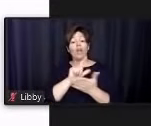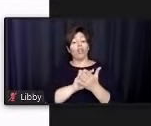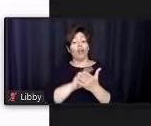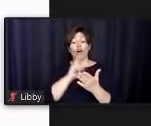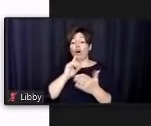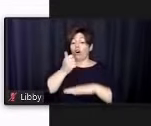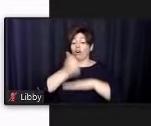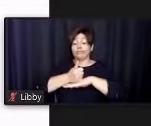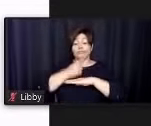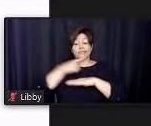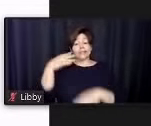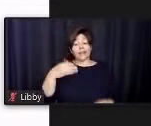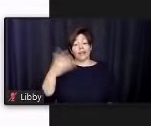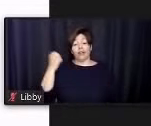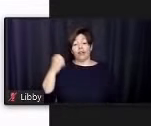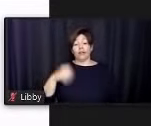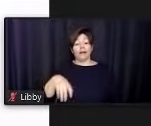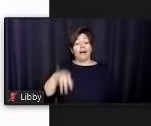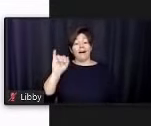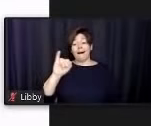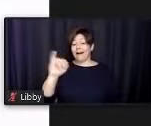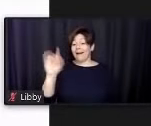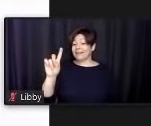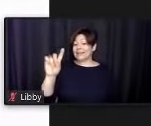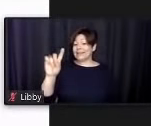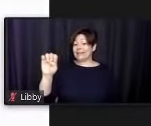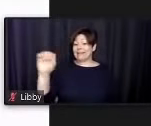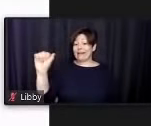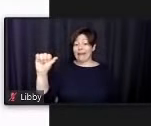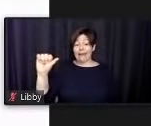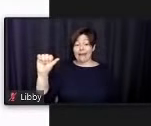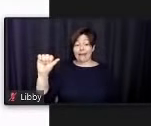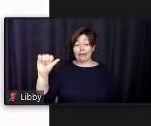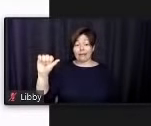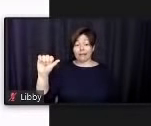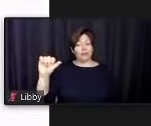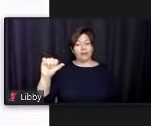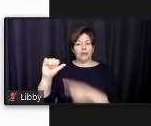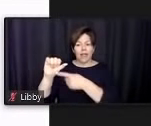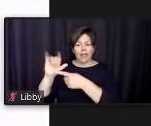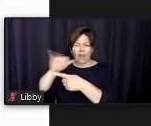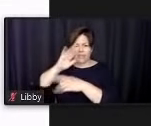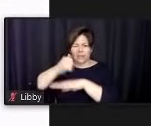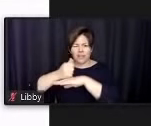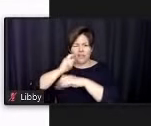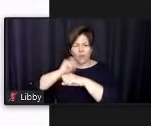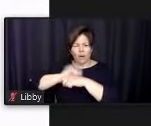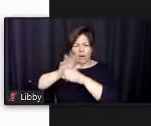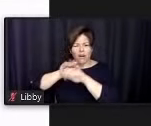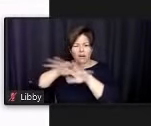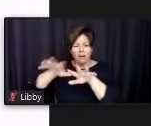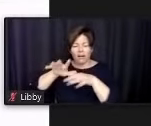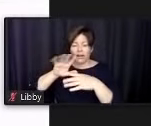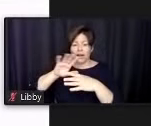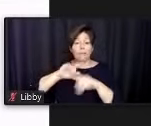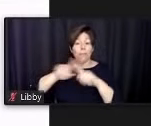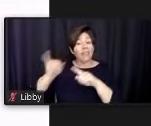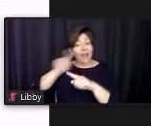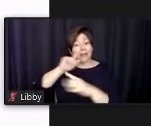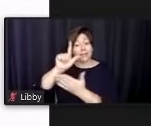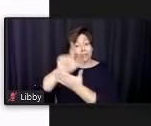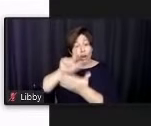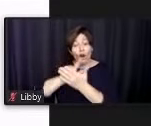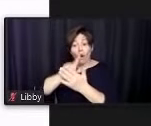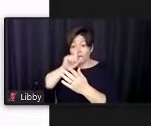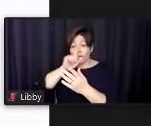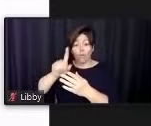is. IDEA, though not built for a pandemic, is the law of the land. And when the